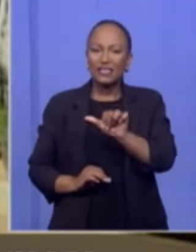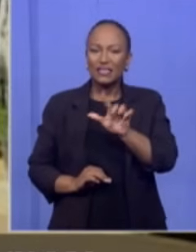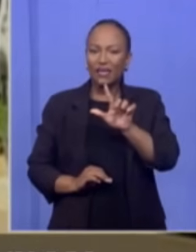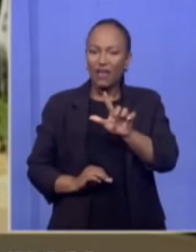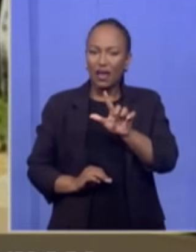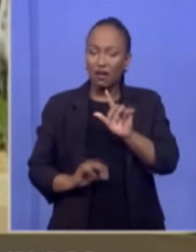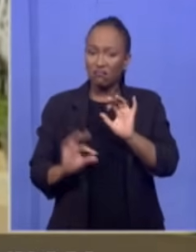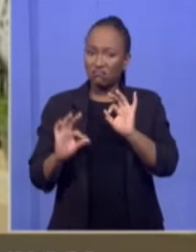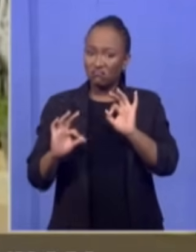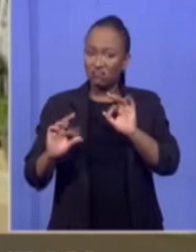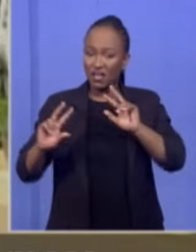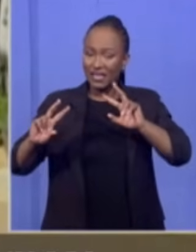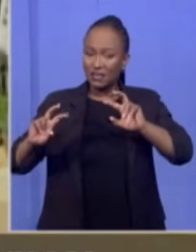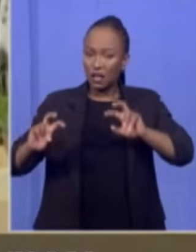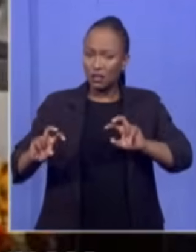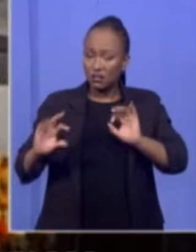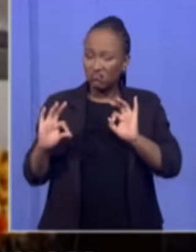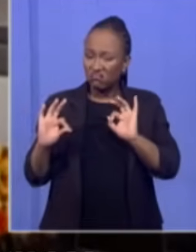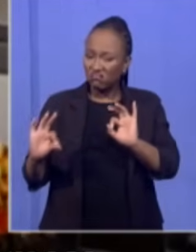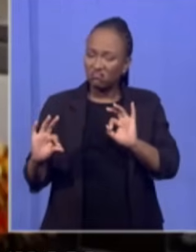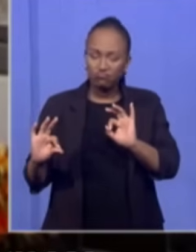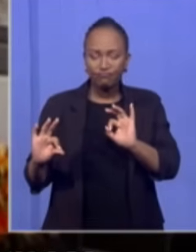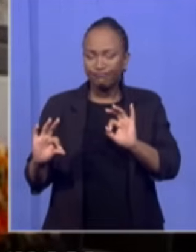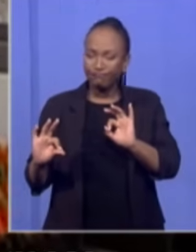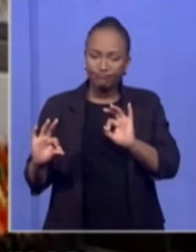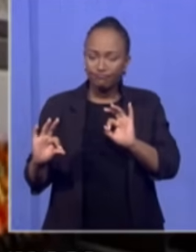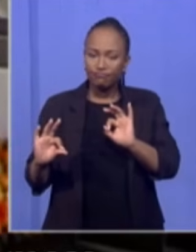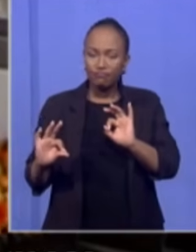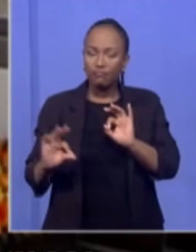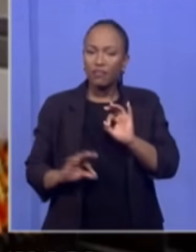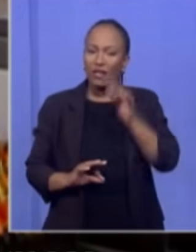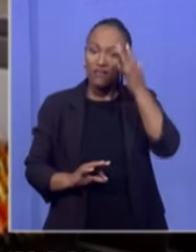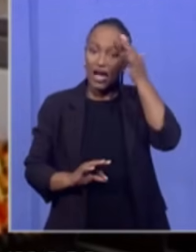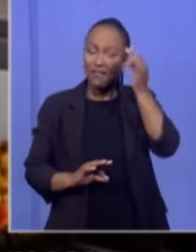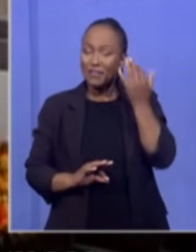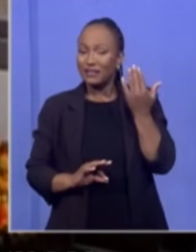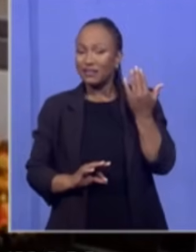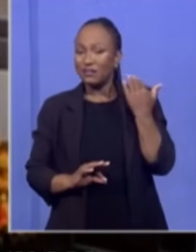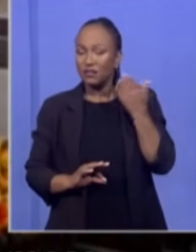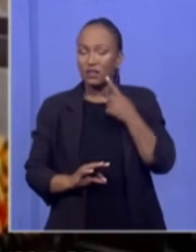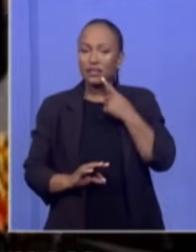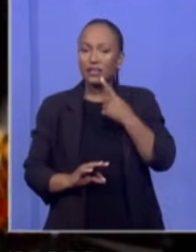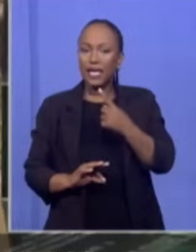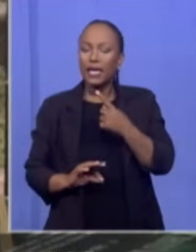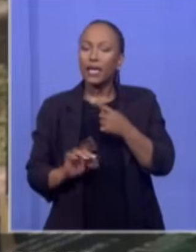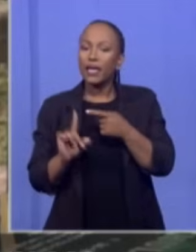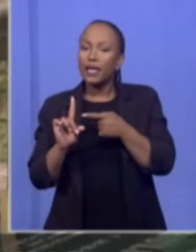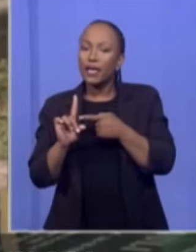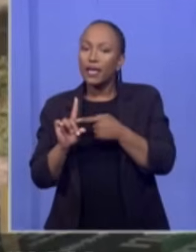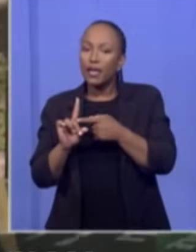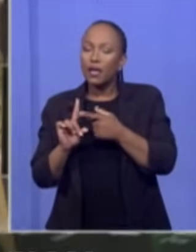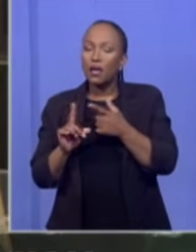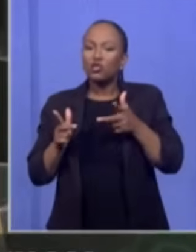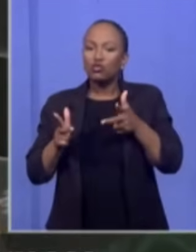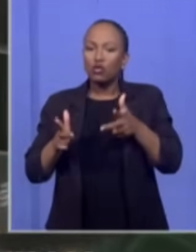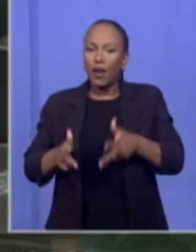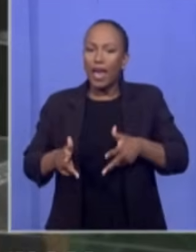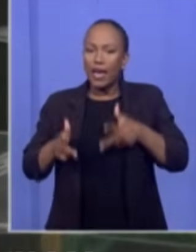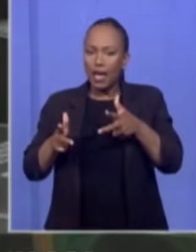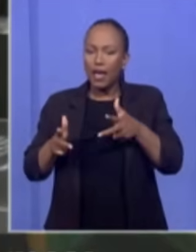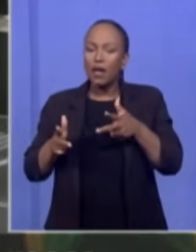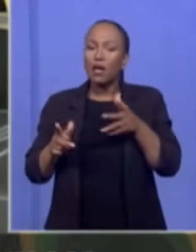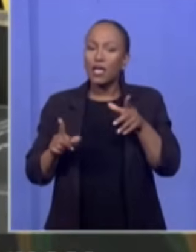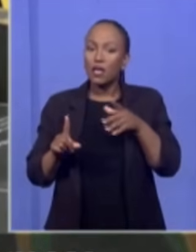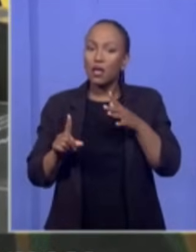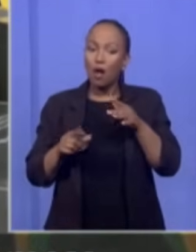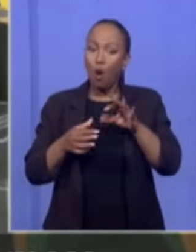ka tolamo. Puso ya tlhaolele e rile Chief Albert Luthuli o tlhokafetse morago ga go thulwa ke terena mo seporong gaufi le